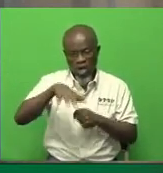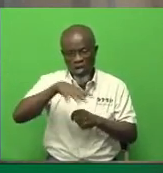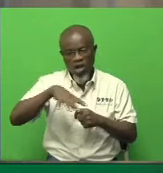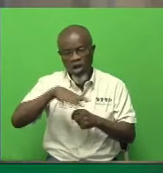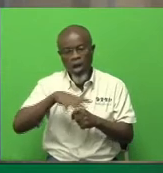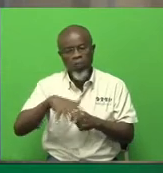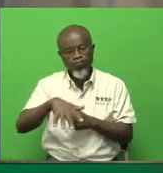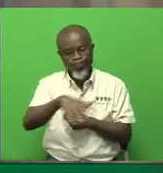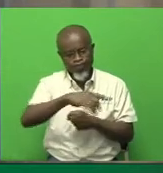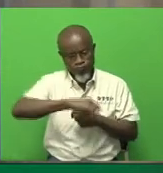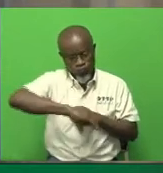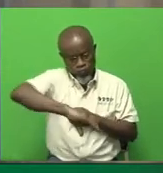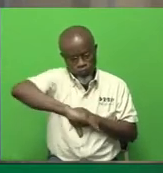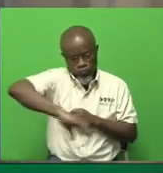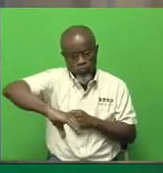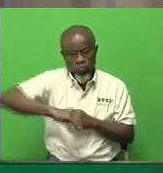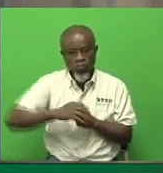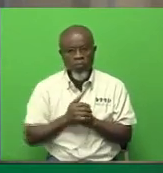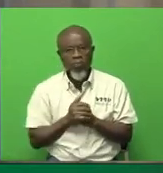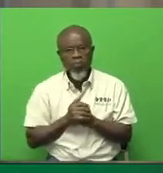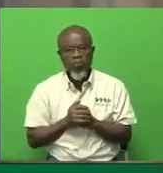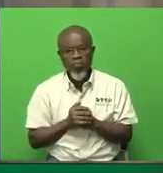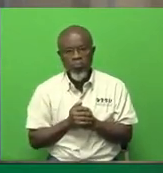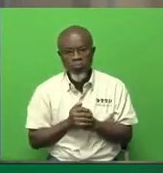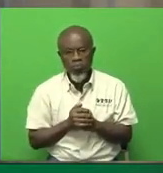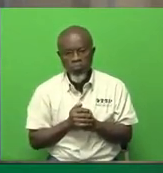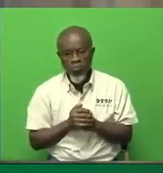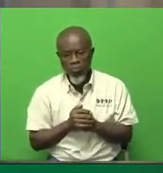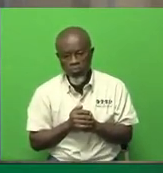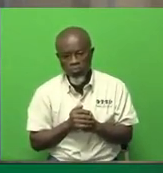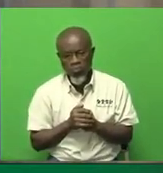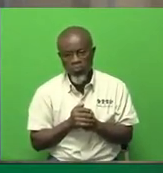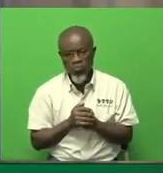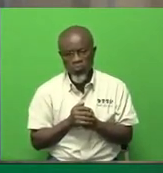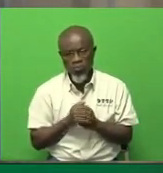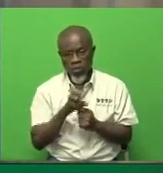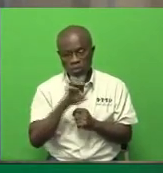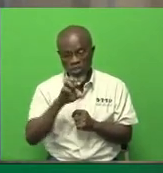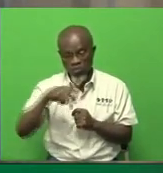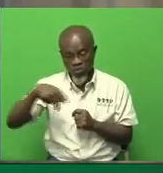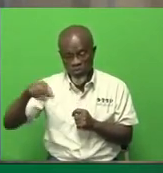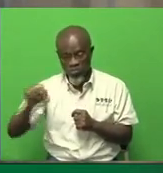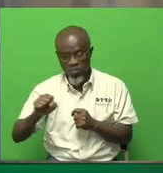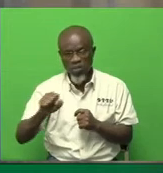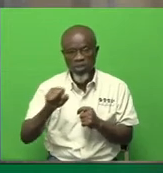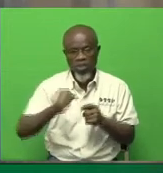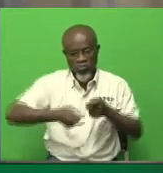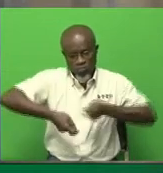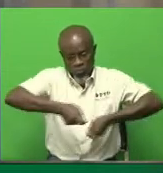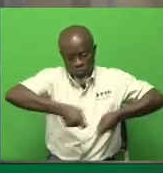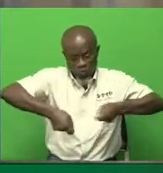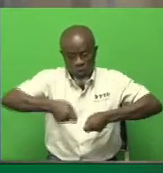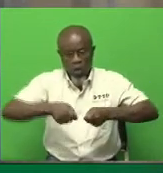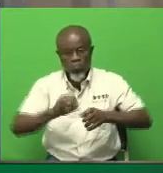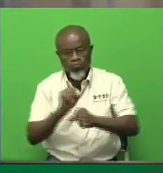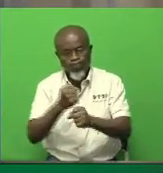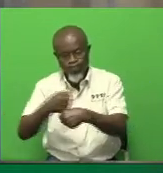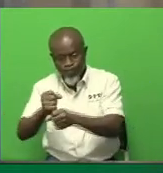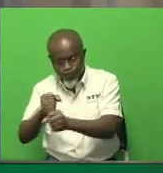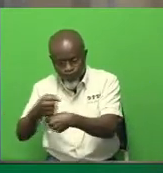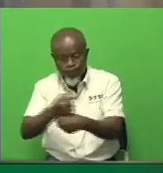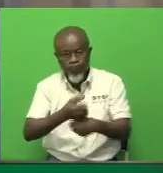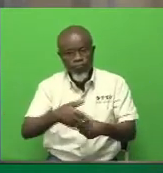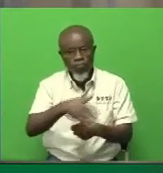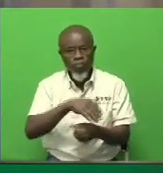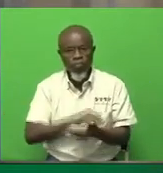sport has been steel pan manufacturing facility eight piarco